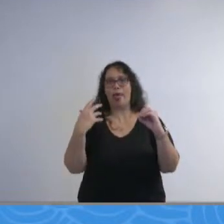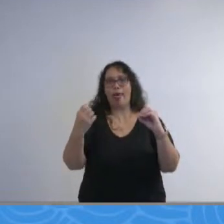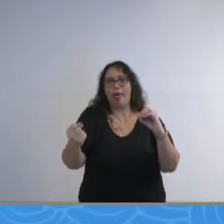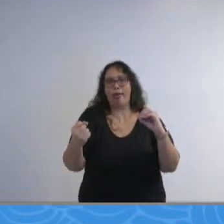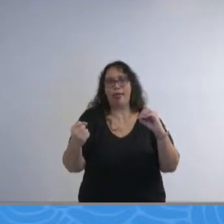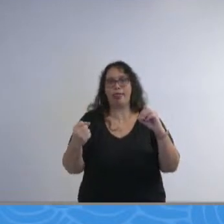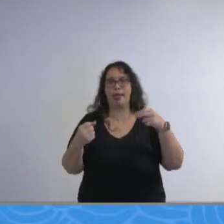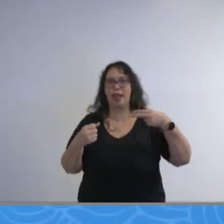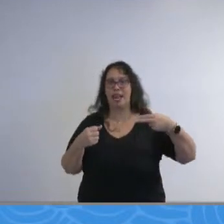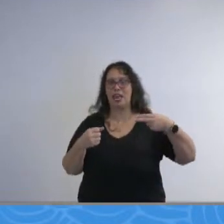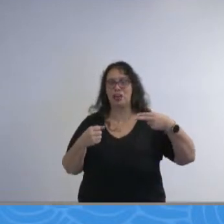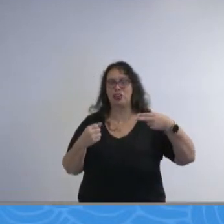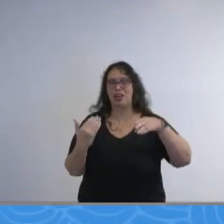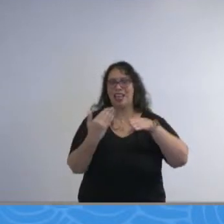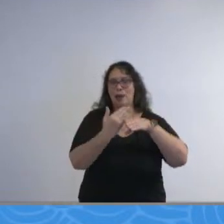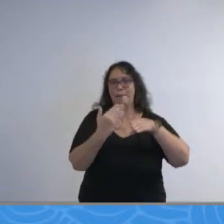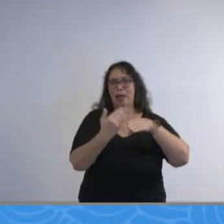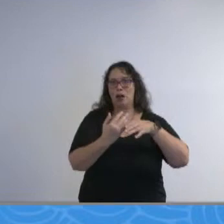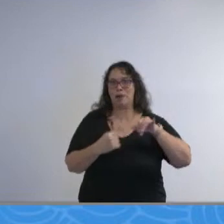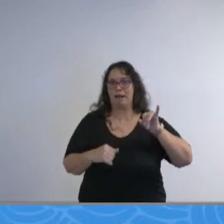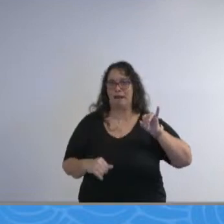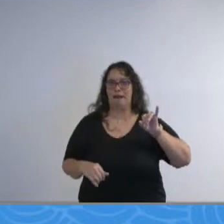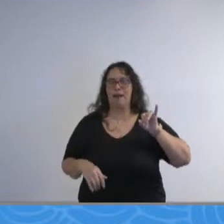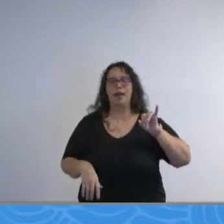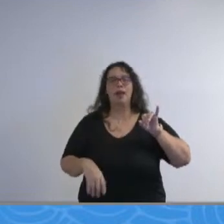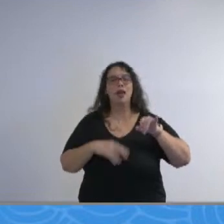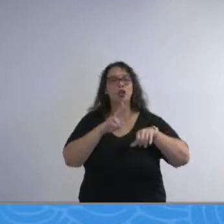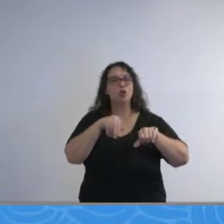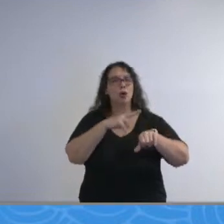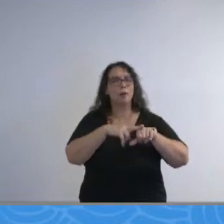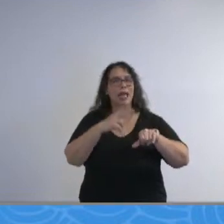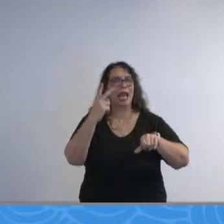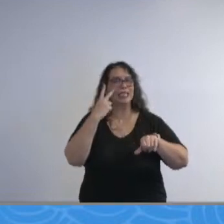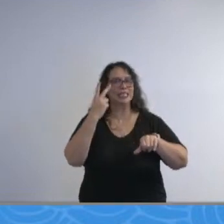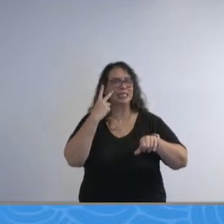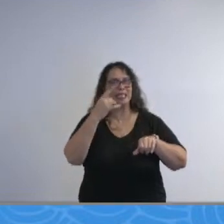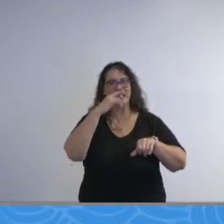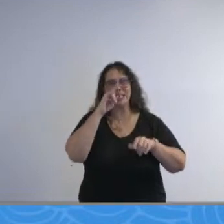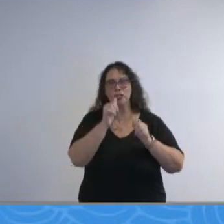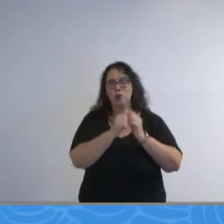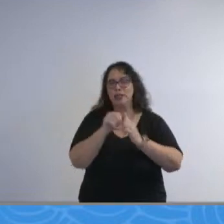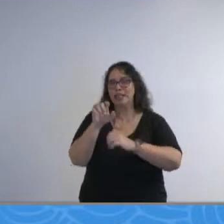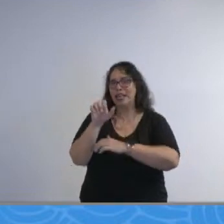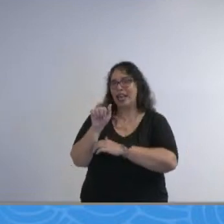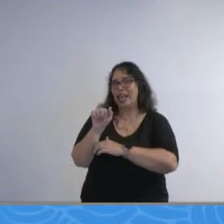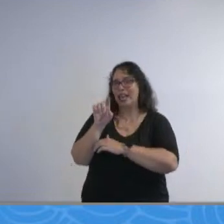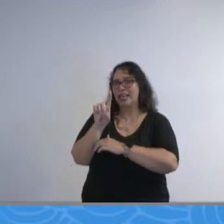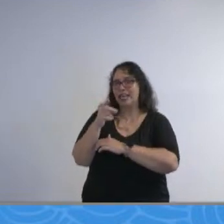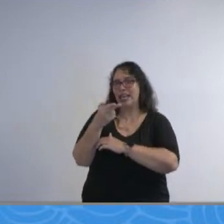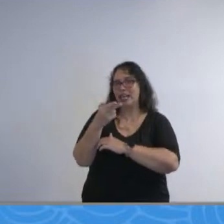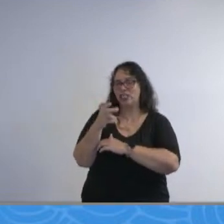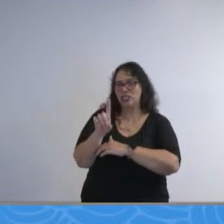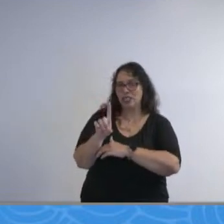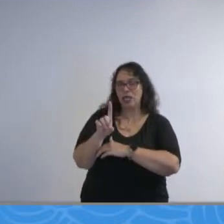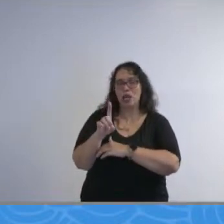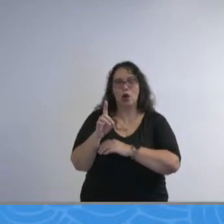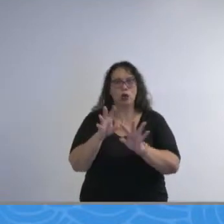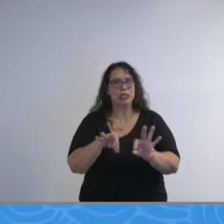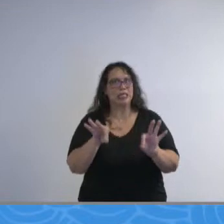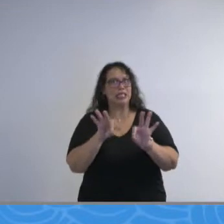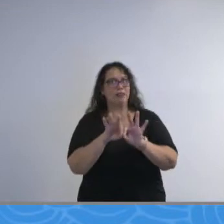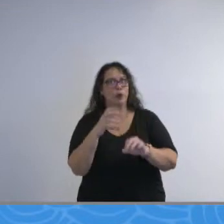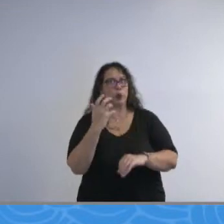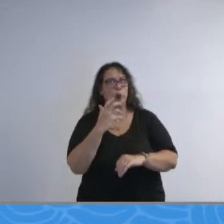Usually or oftentimes in that category, I will see kids, for example, with ADHD or significant anxiety